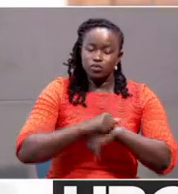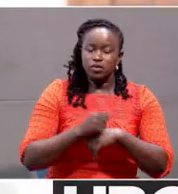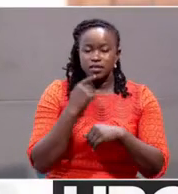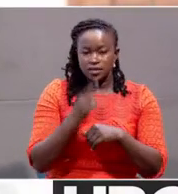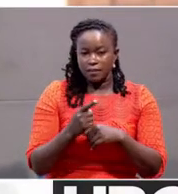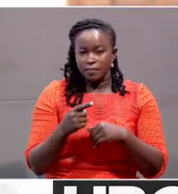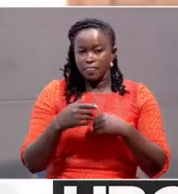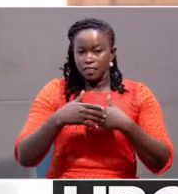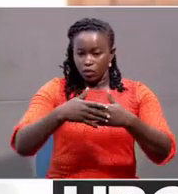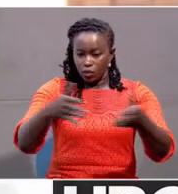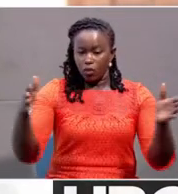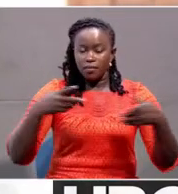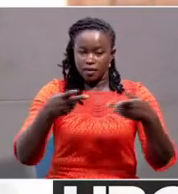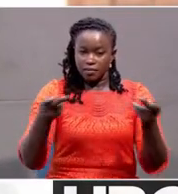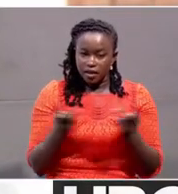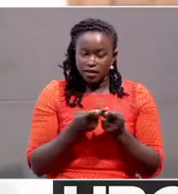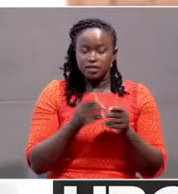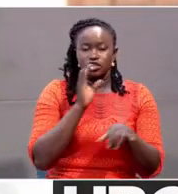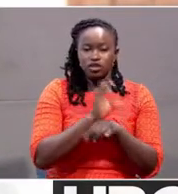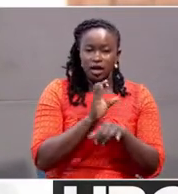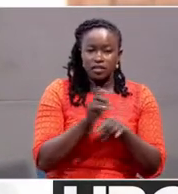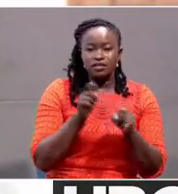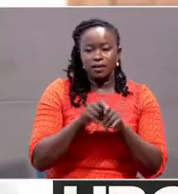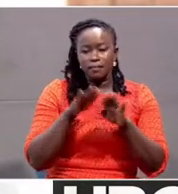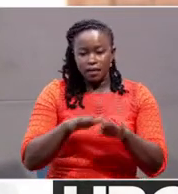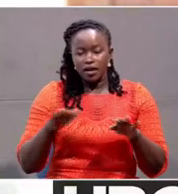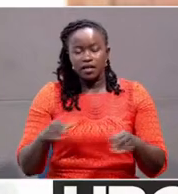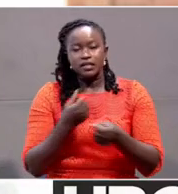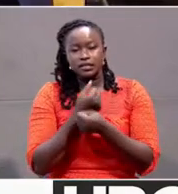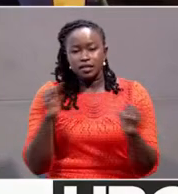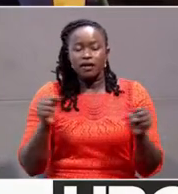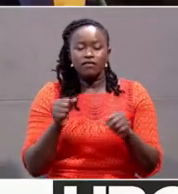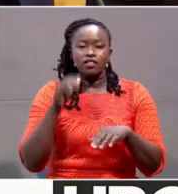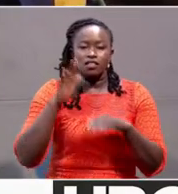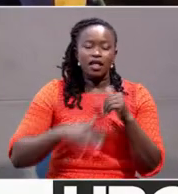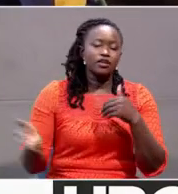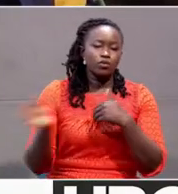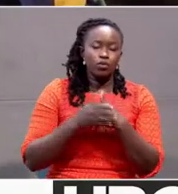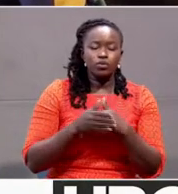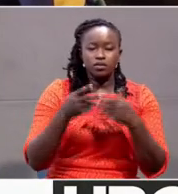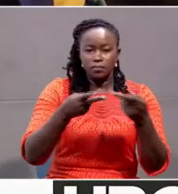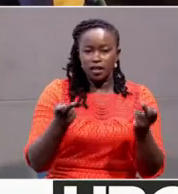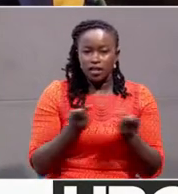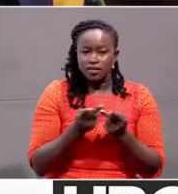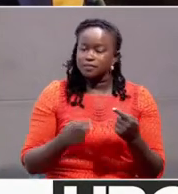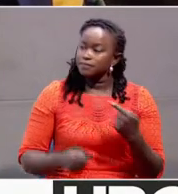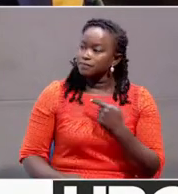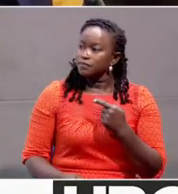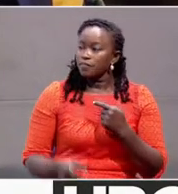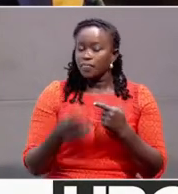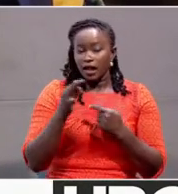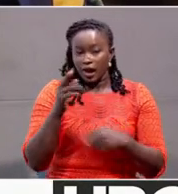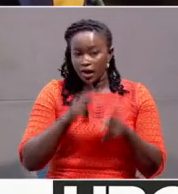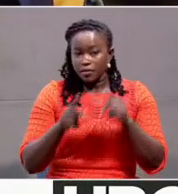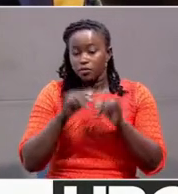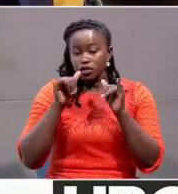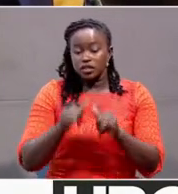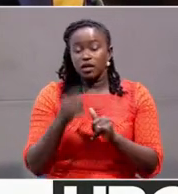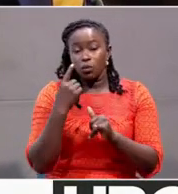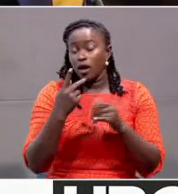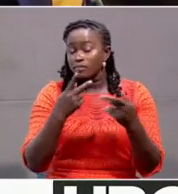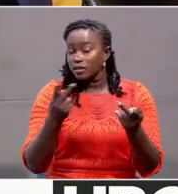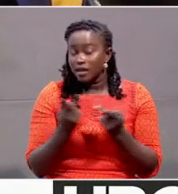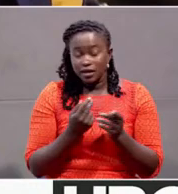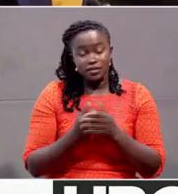open places like churches and markets are safer than closed places. Duration of stay in one place matters. In